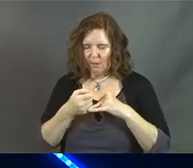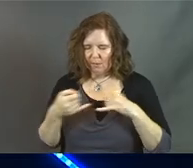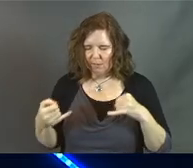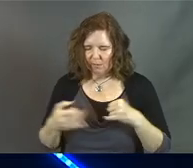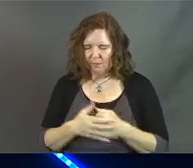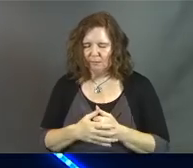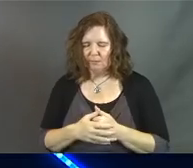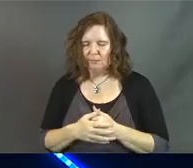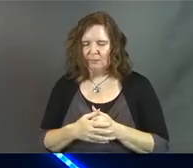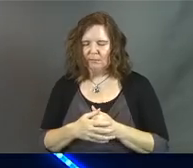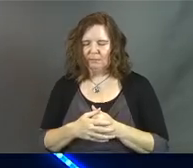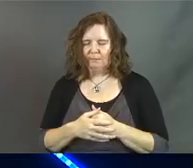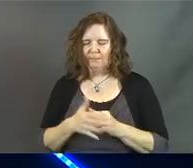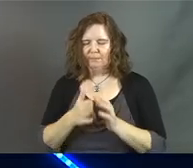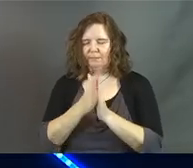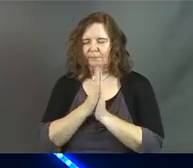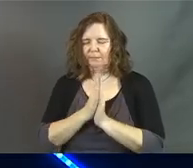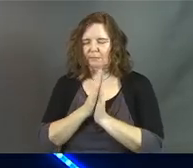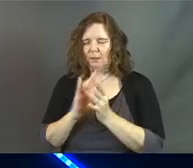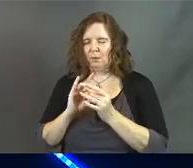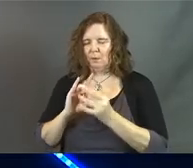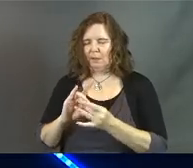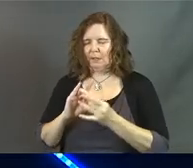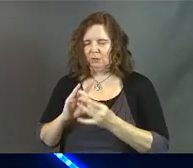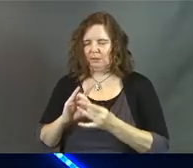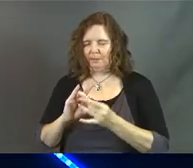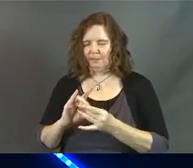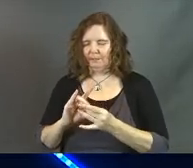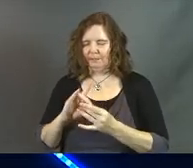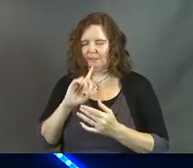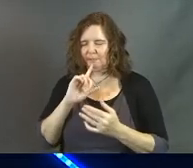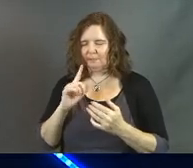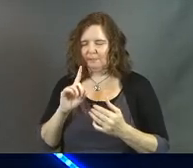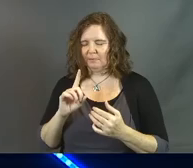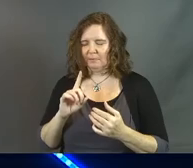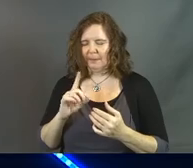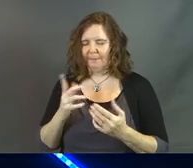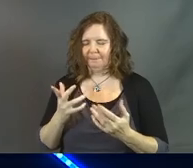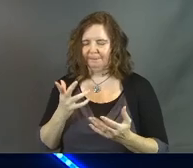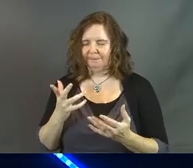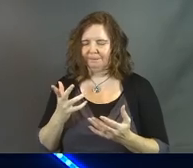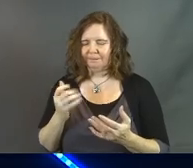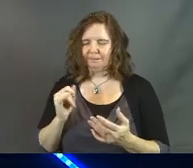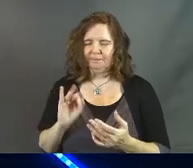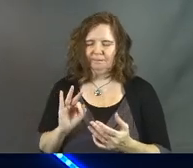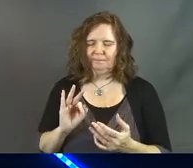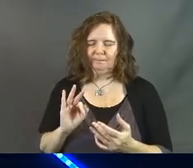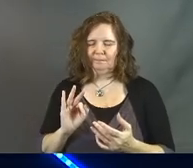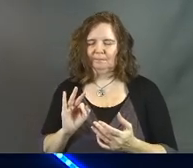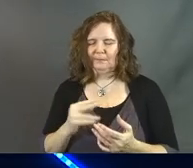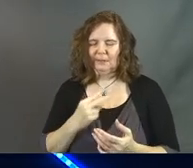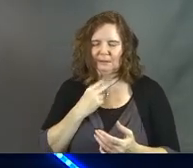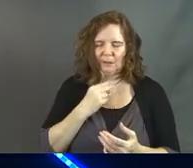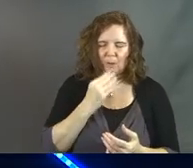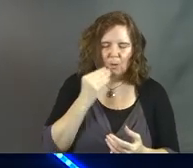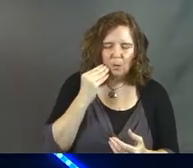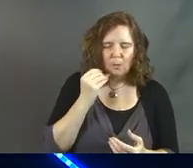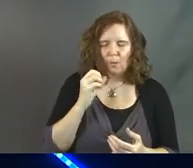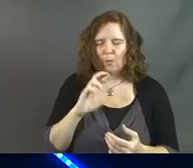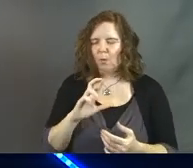online, I pray that their relationships, that they are, whether they're stuck at